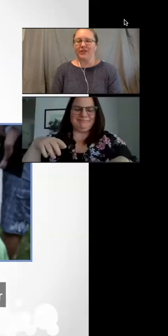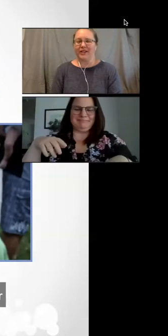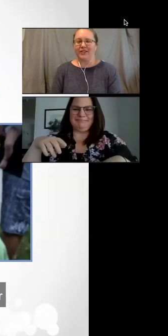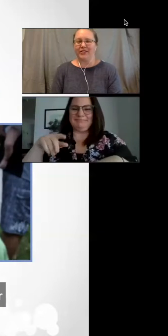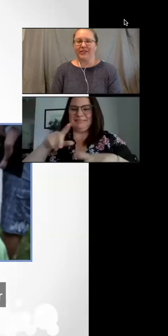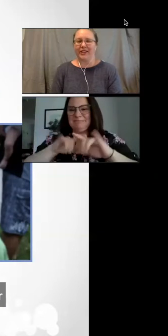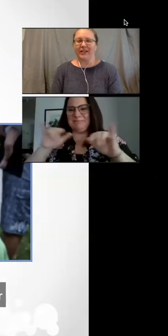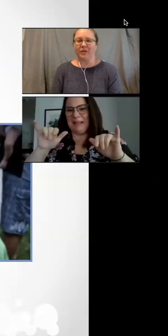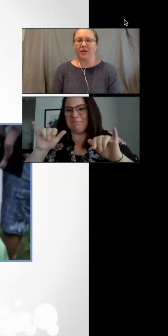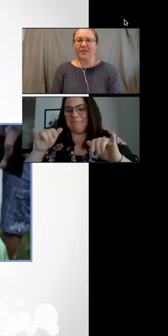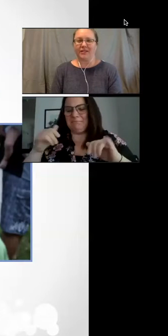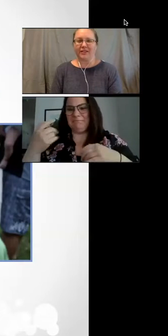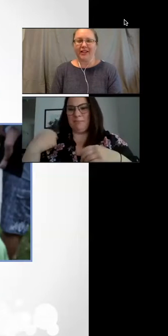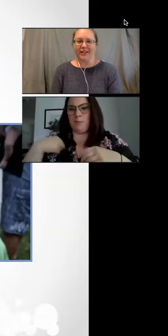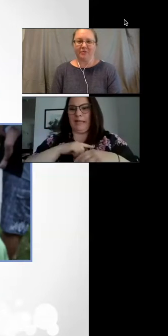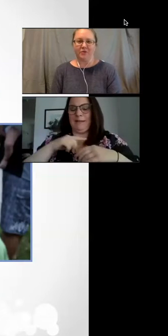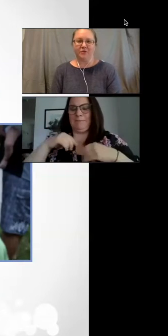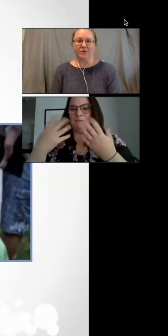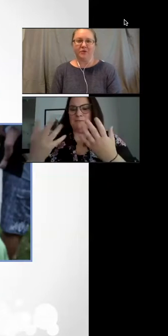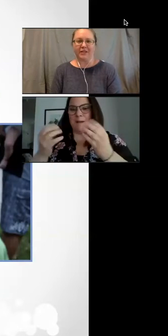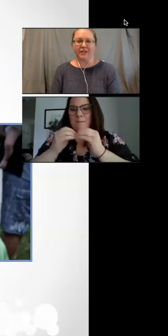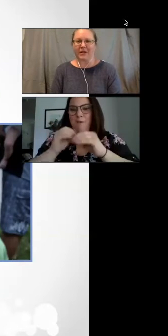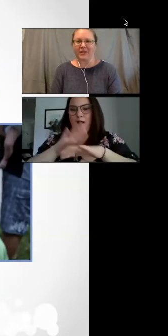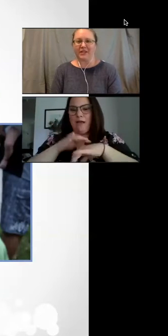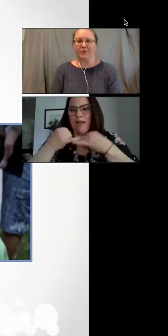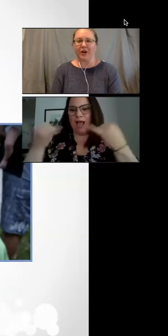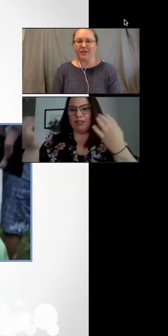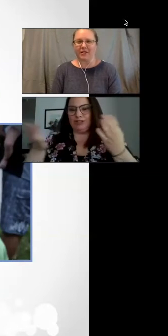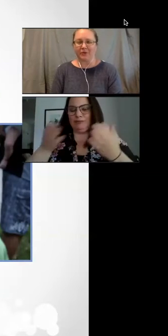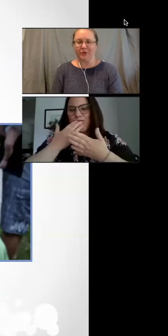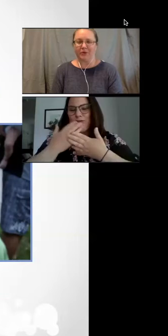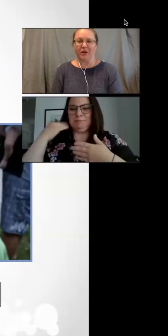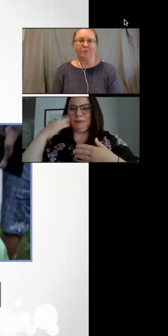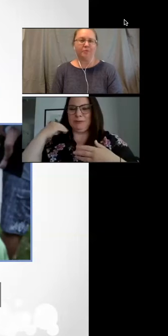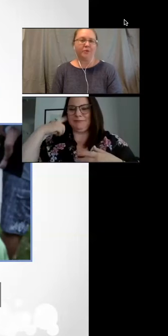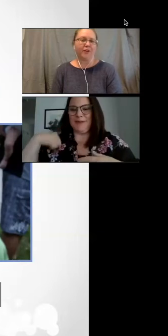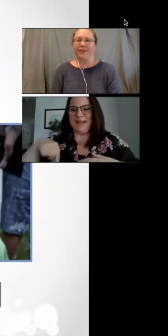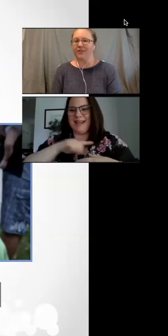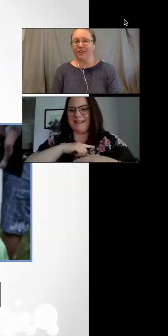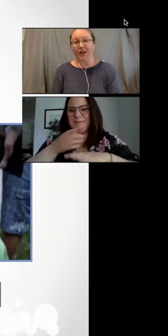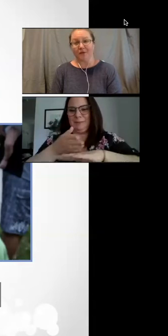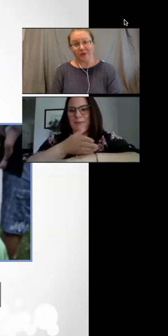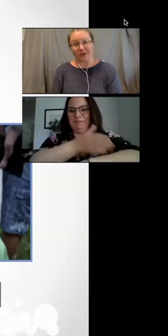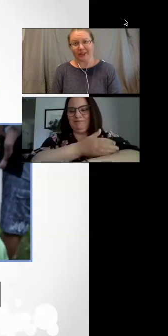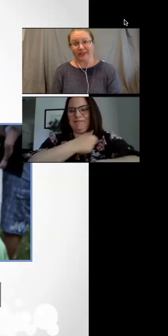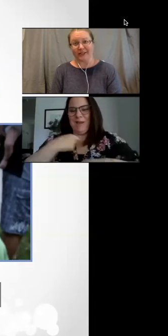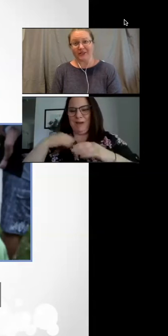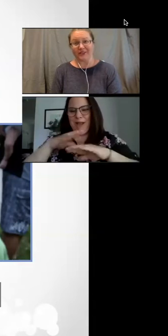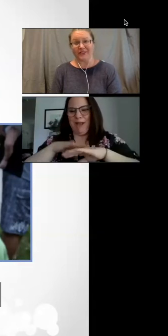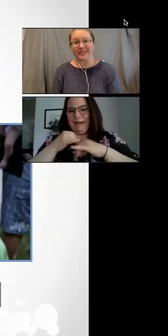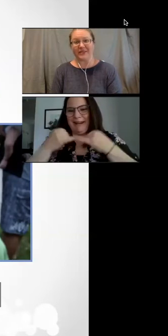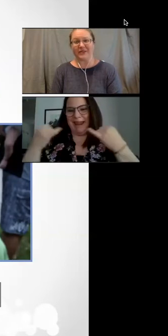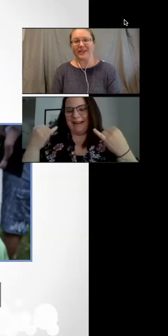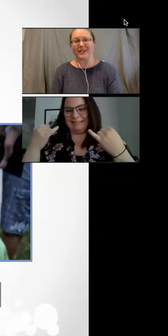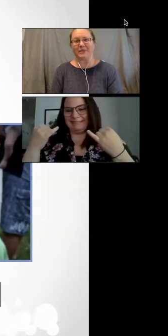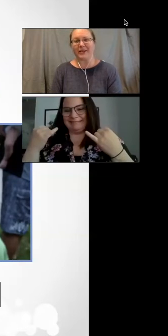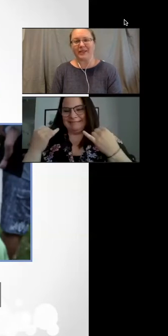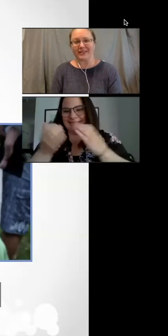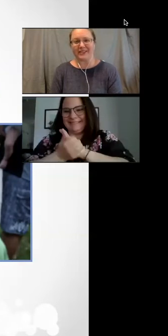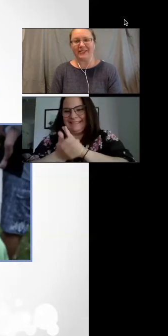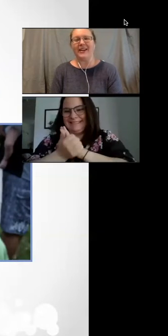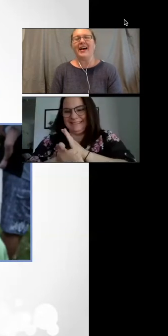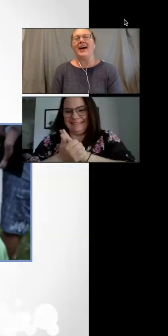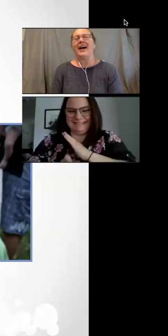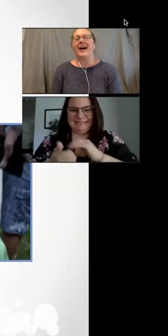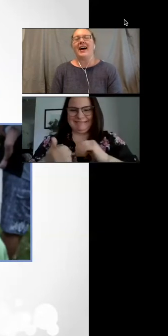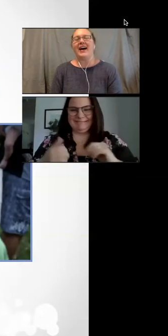are trying to look at it in a positive light and move forward as best as possible. We are providing a lot more online services than we had expected